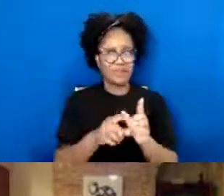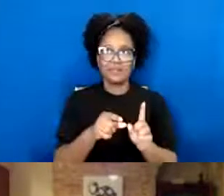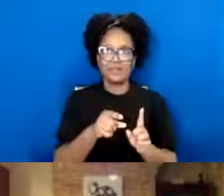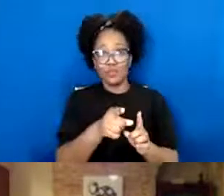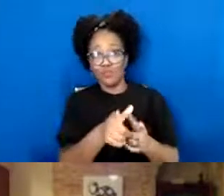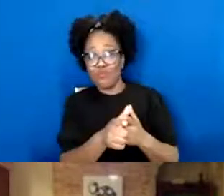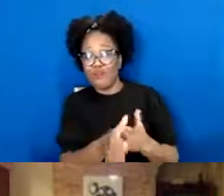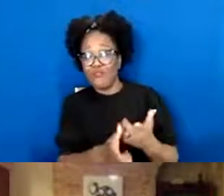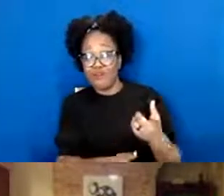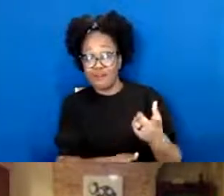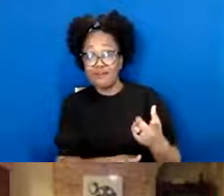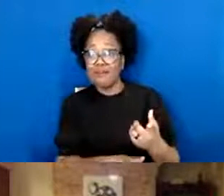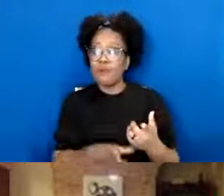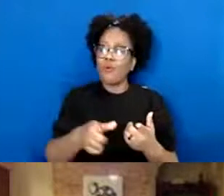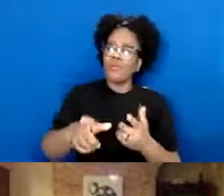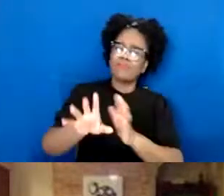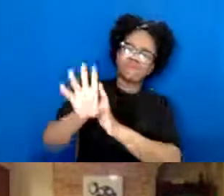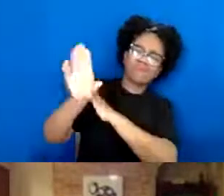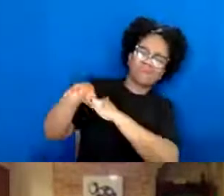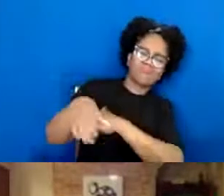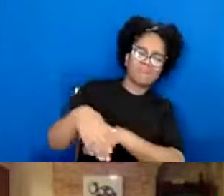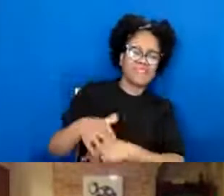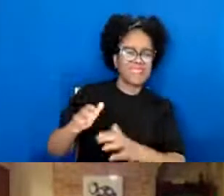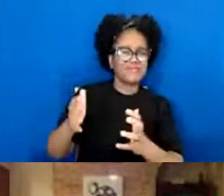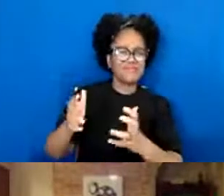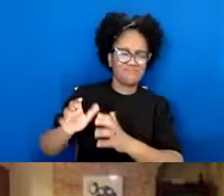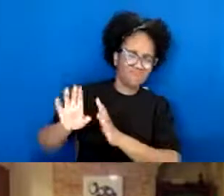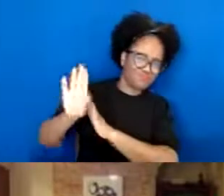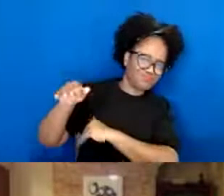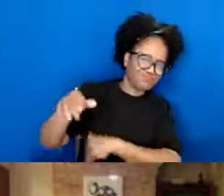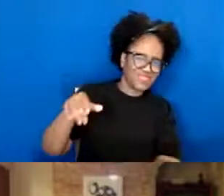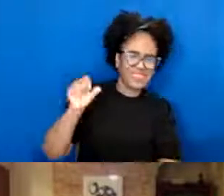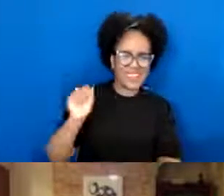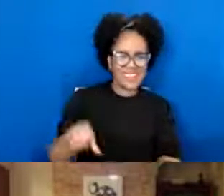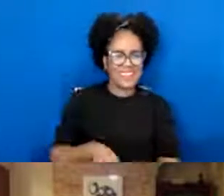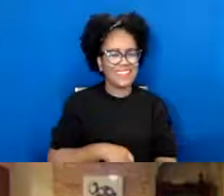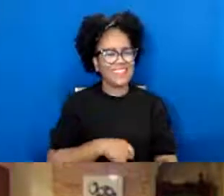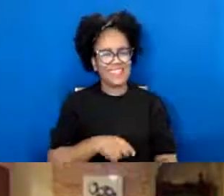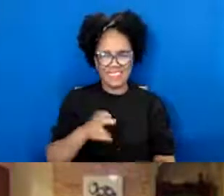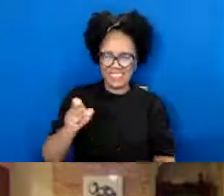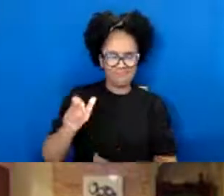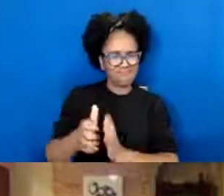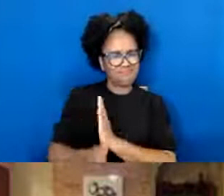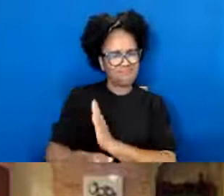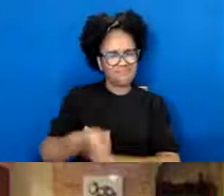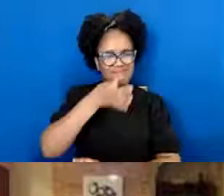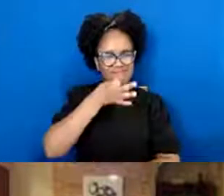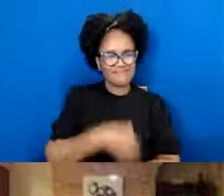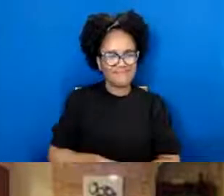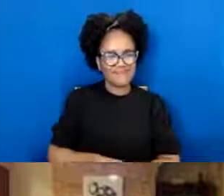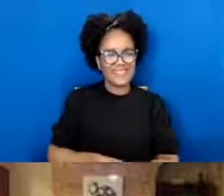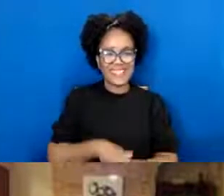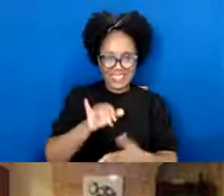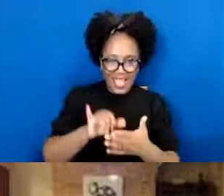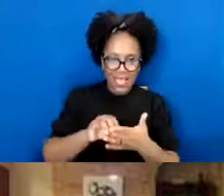If I don't know anybody on the court, but I hear out loud, you know, with this exclamatory, oh, he can shoot. I feel important that